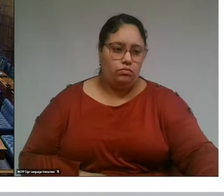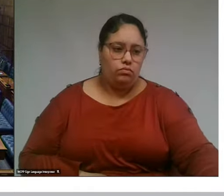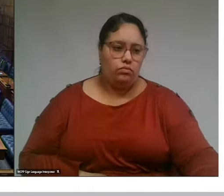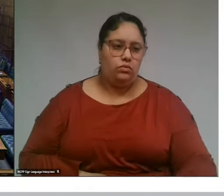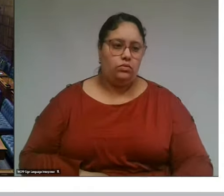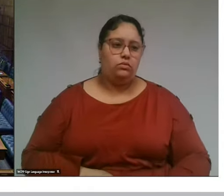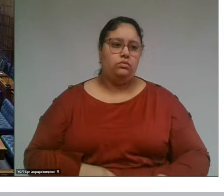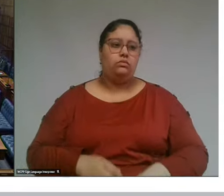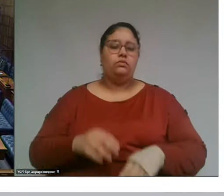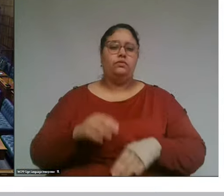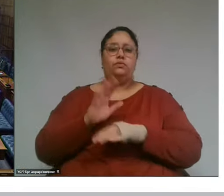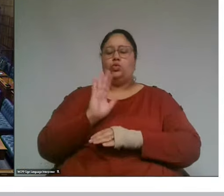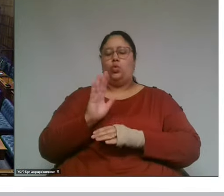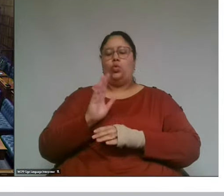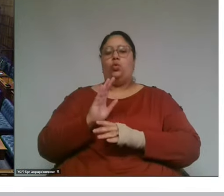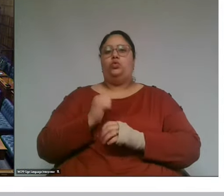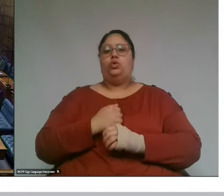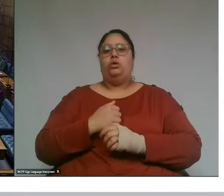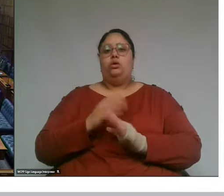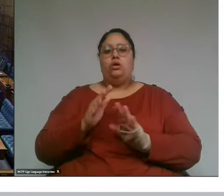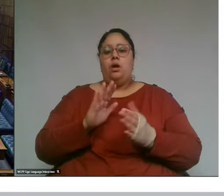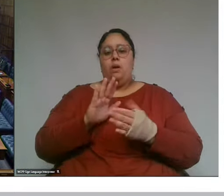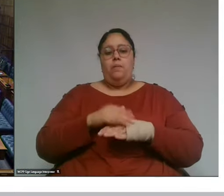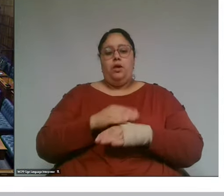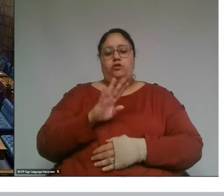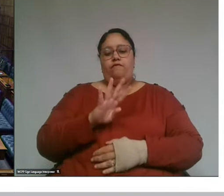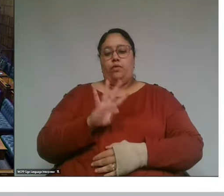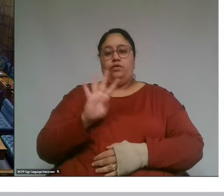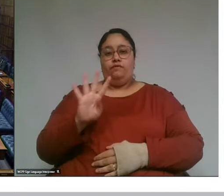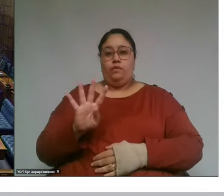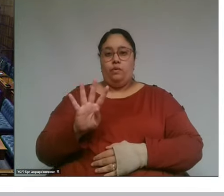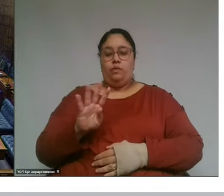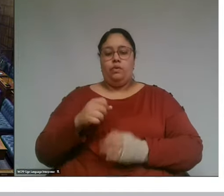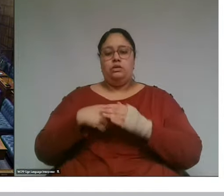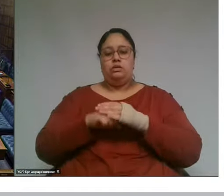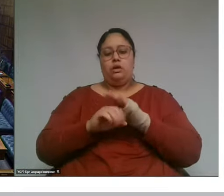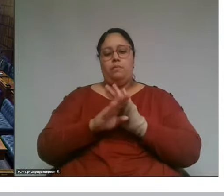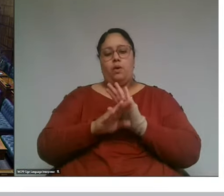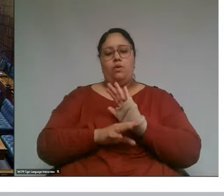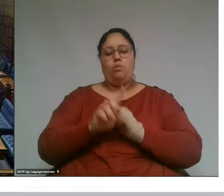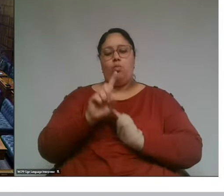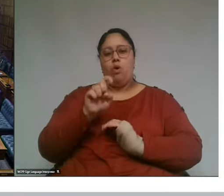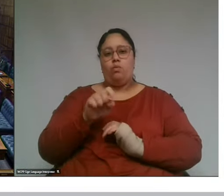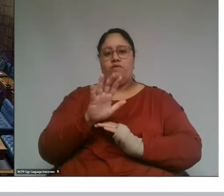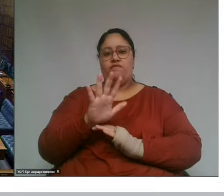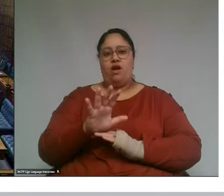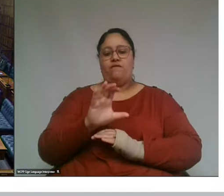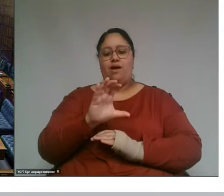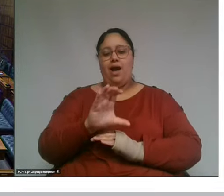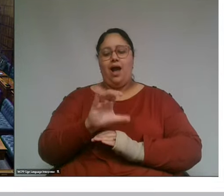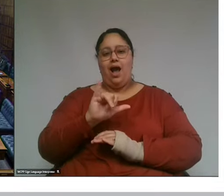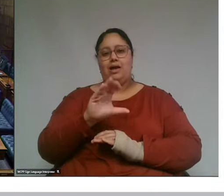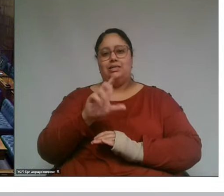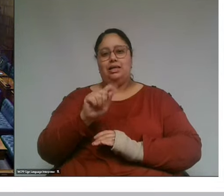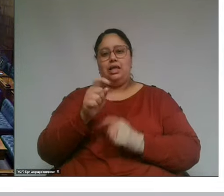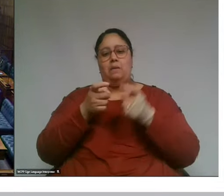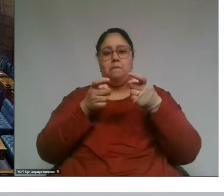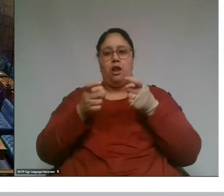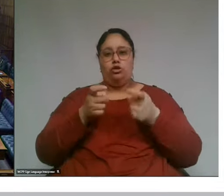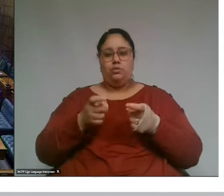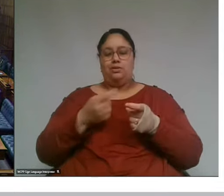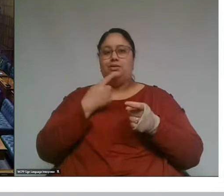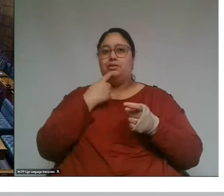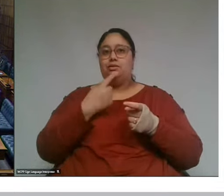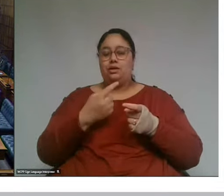here oh no this is part okay page 44 um subprogram 1.5 ICT management um it says